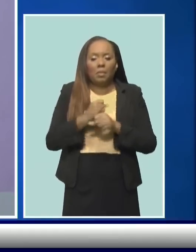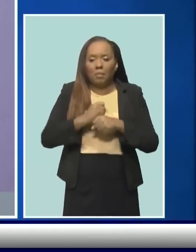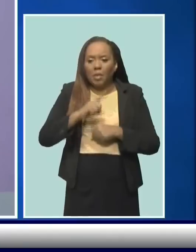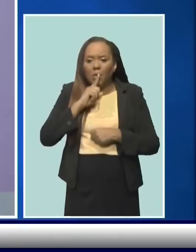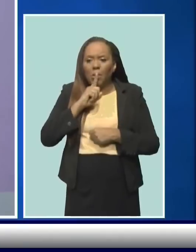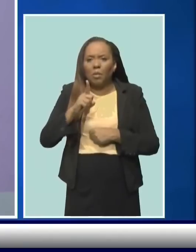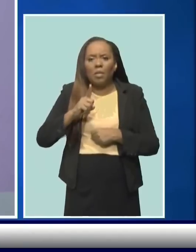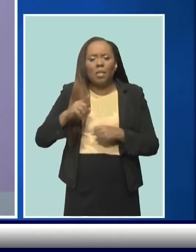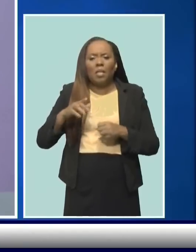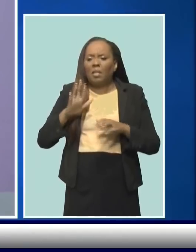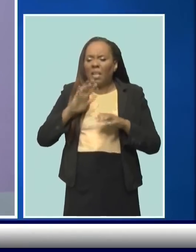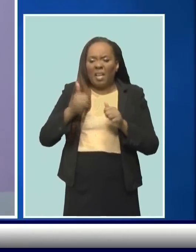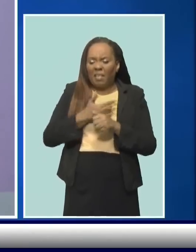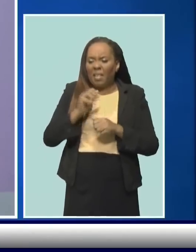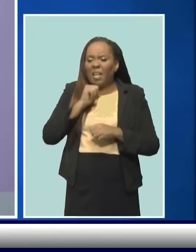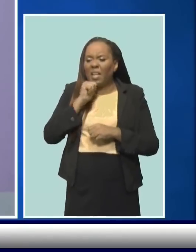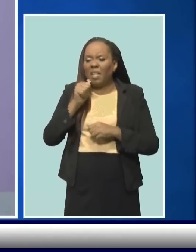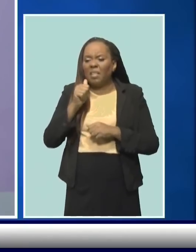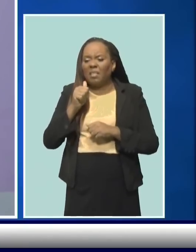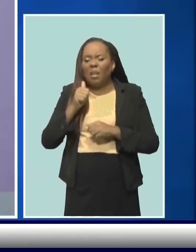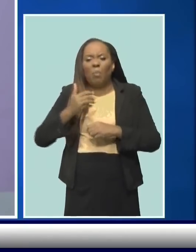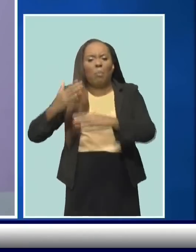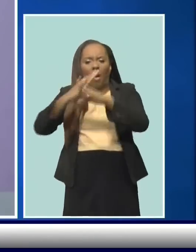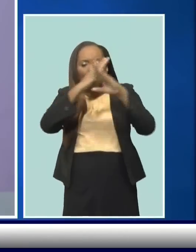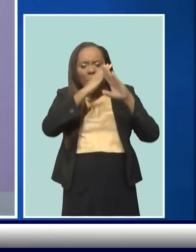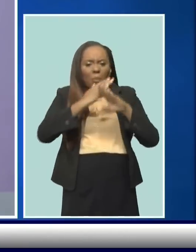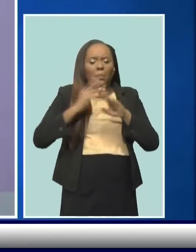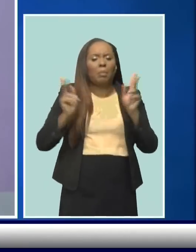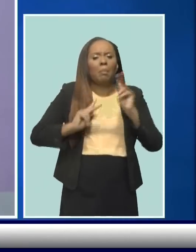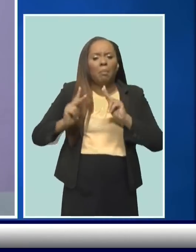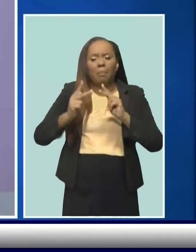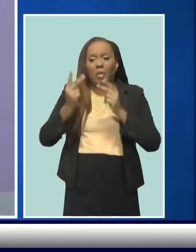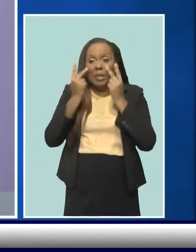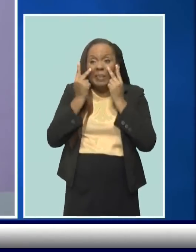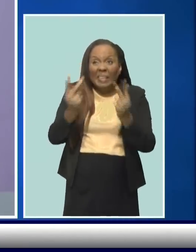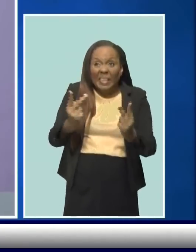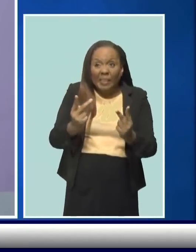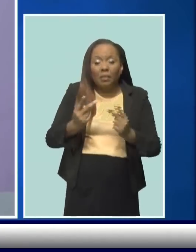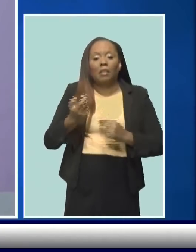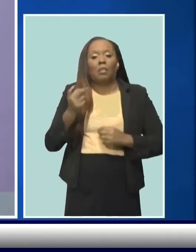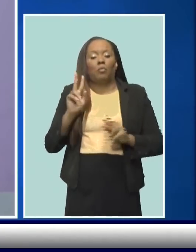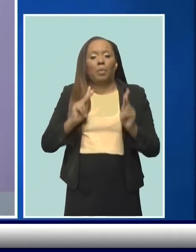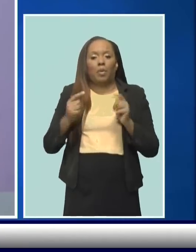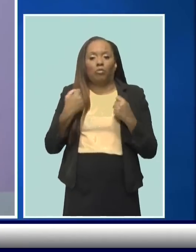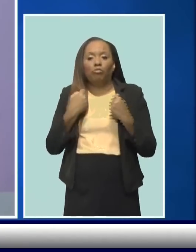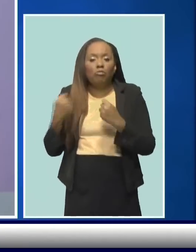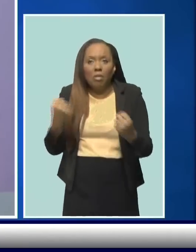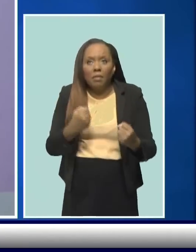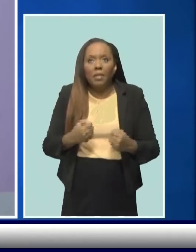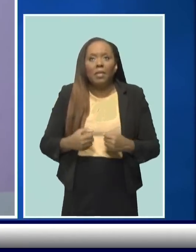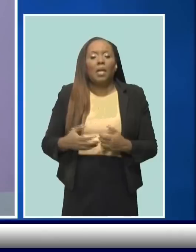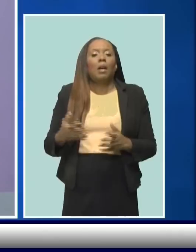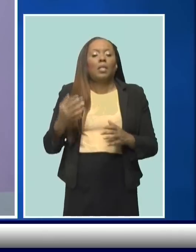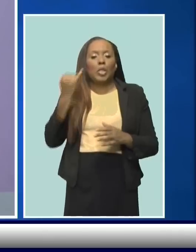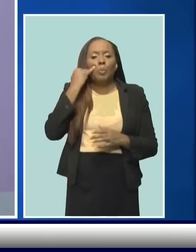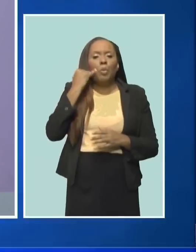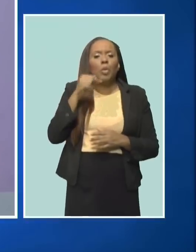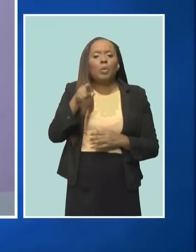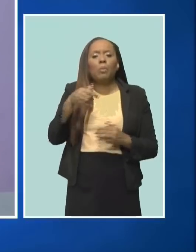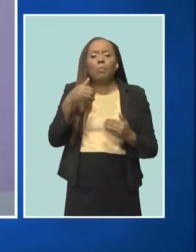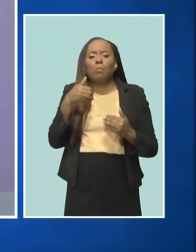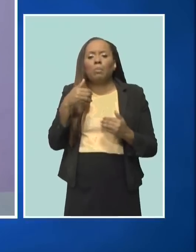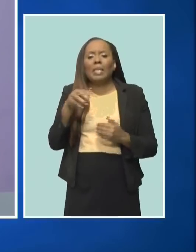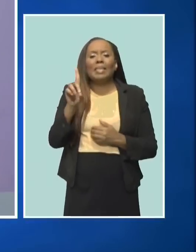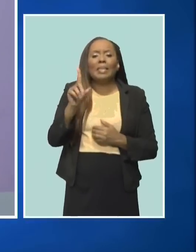got to do other things to show us that you're working with us. And there's also a ground for hardship. If for some reason you're a pensioner and you're disabled and you literally